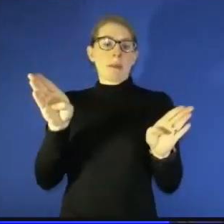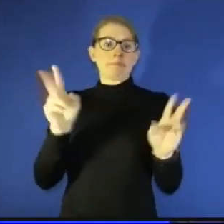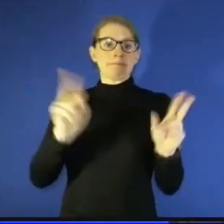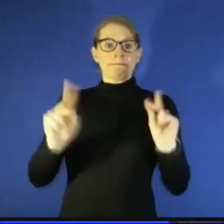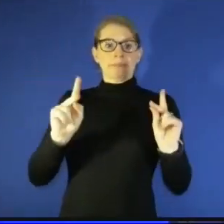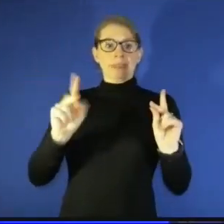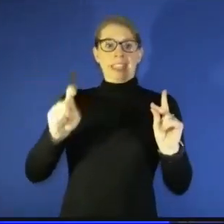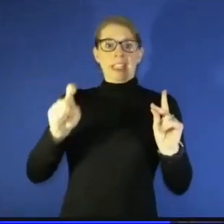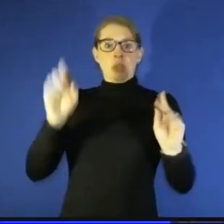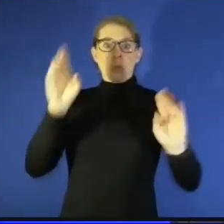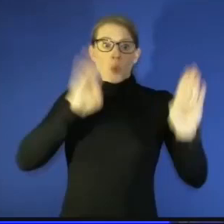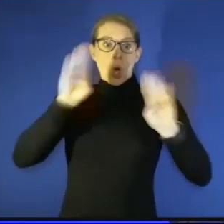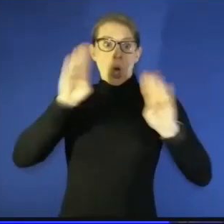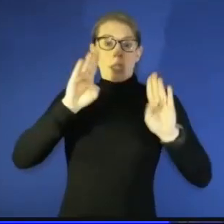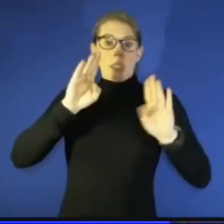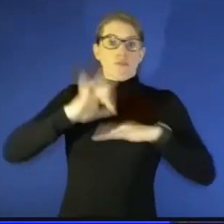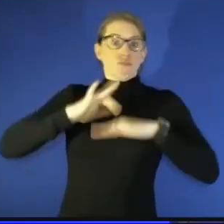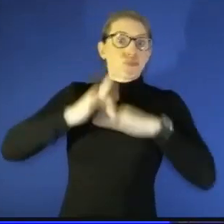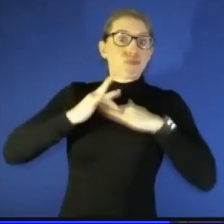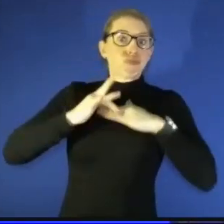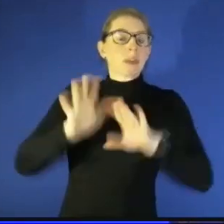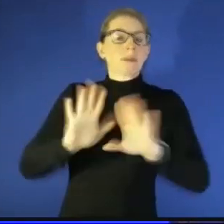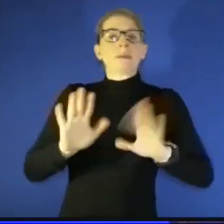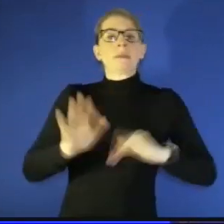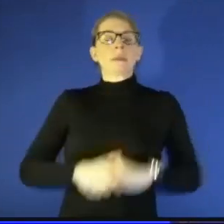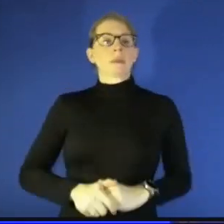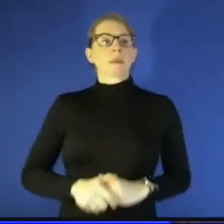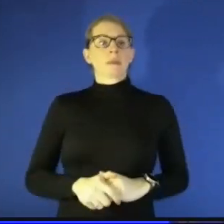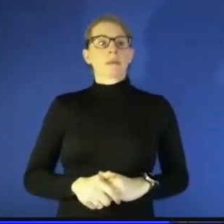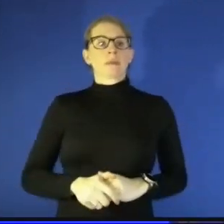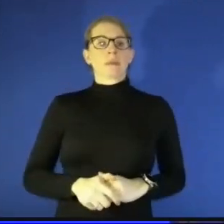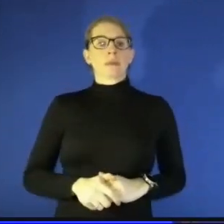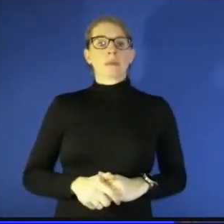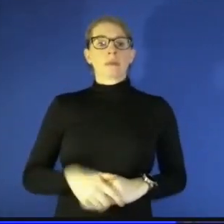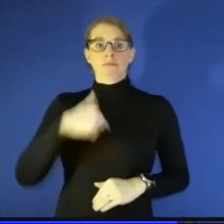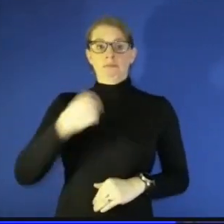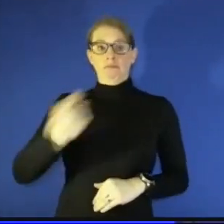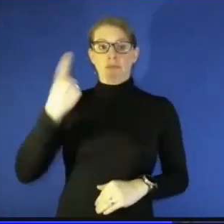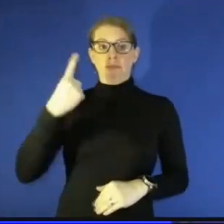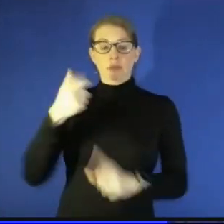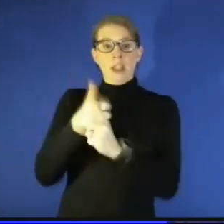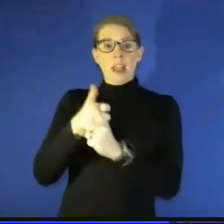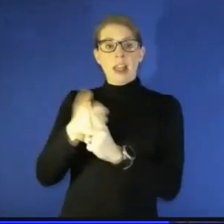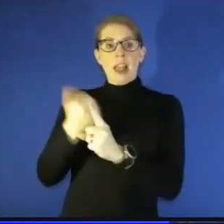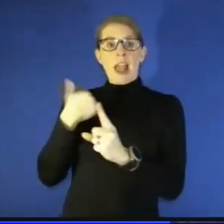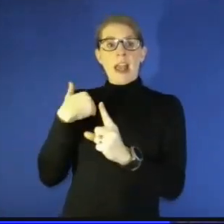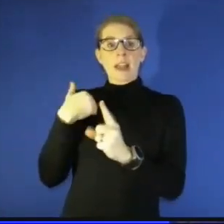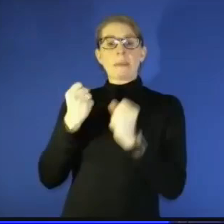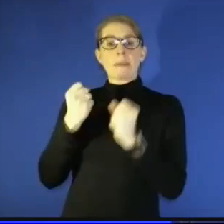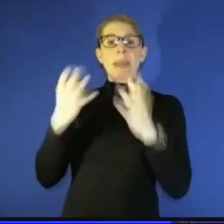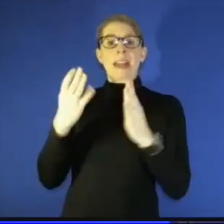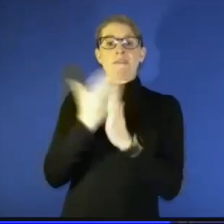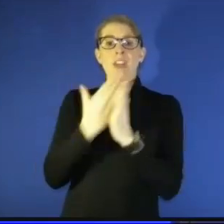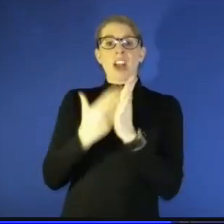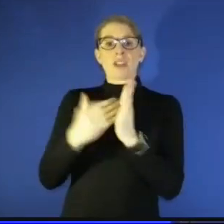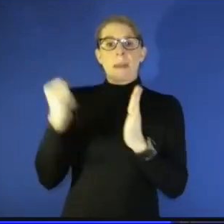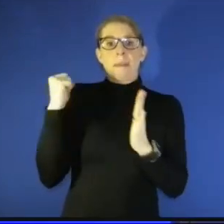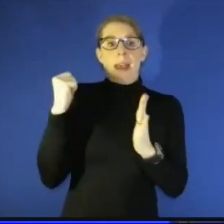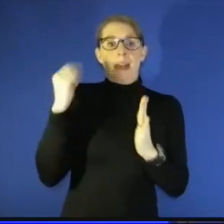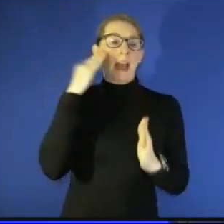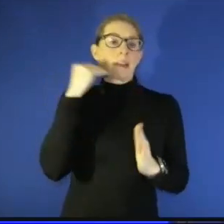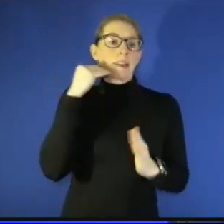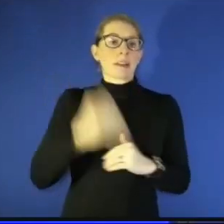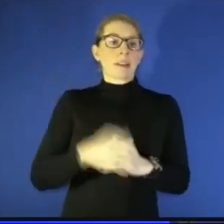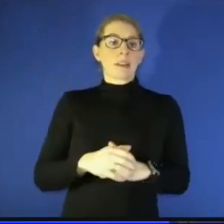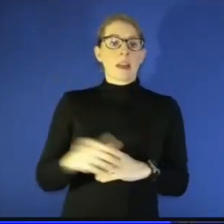about. My understanding is he had multiple fractures at the back of the head. The back of the head is a